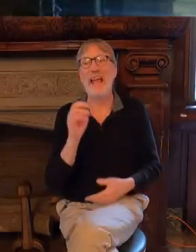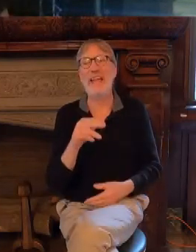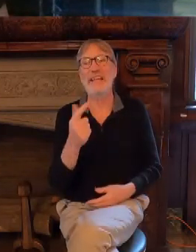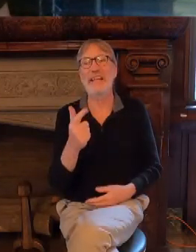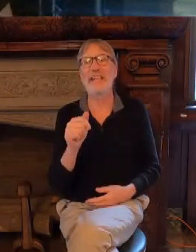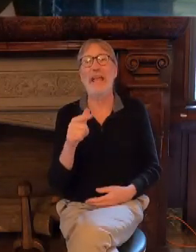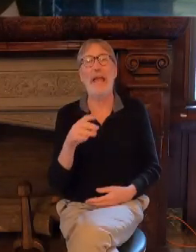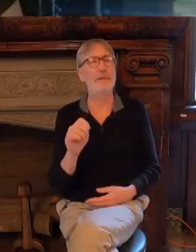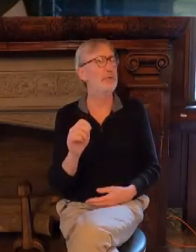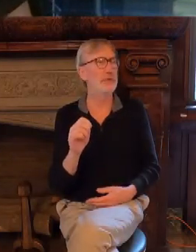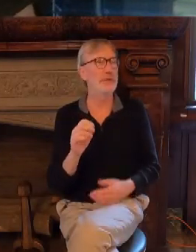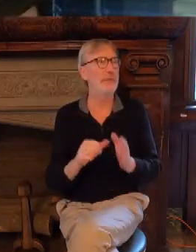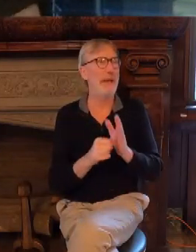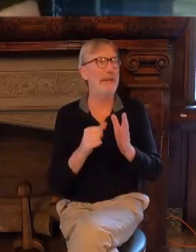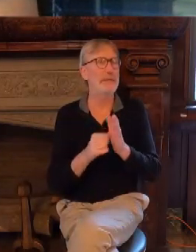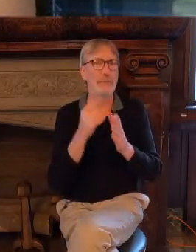project.